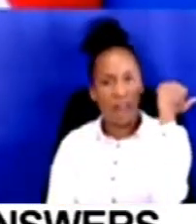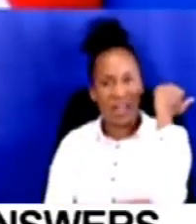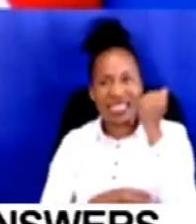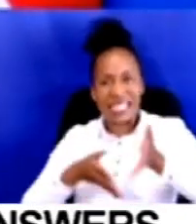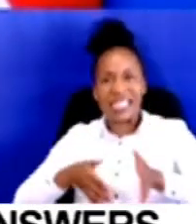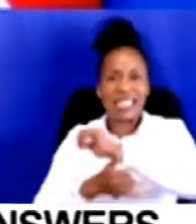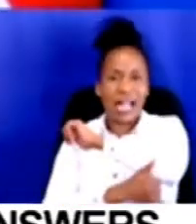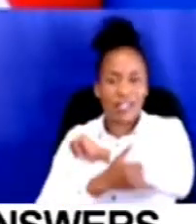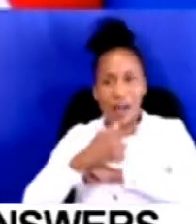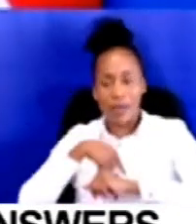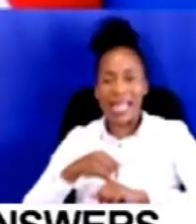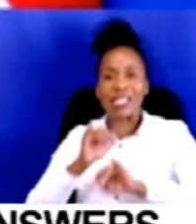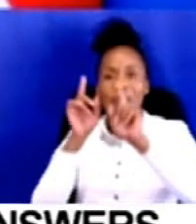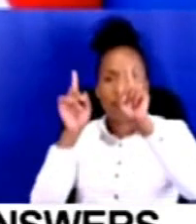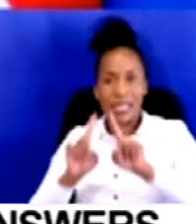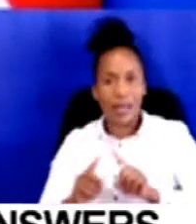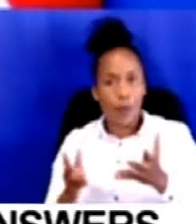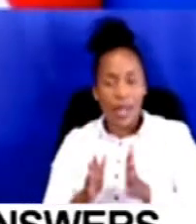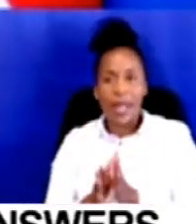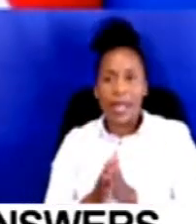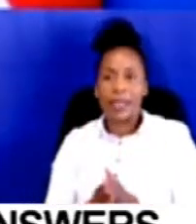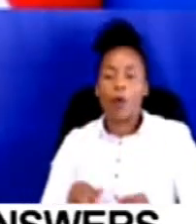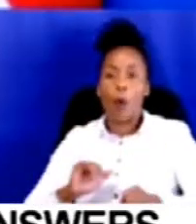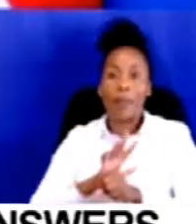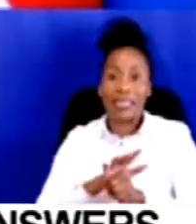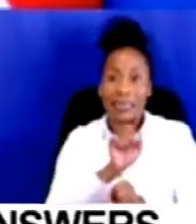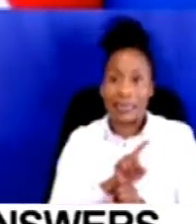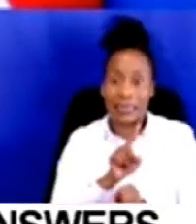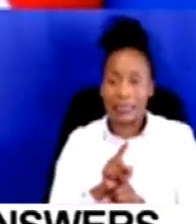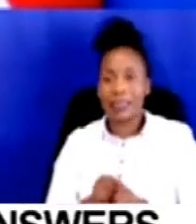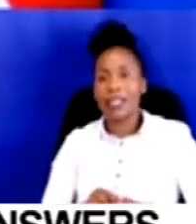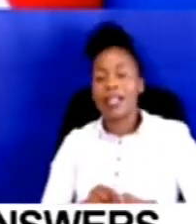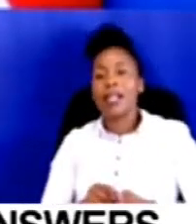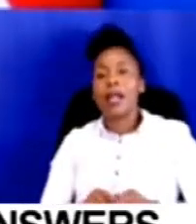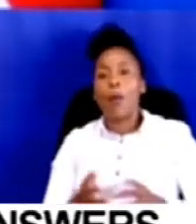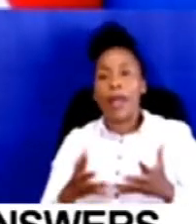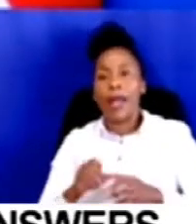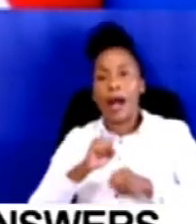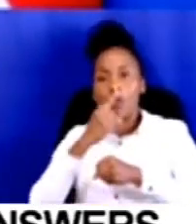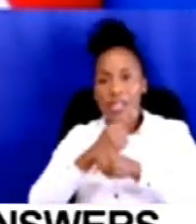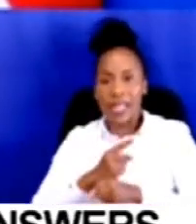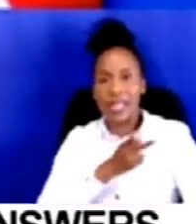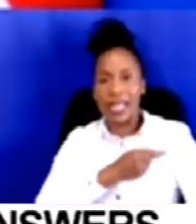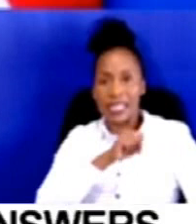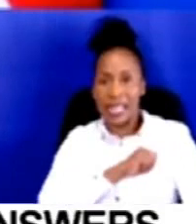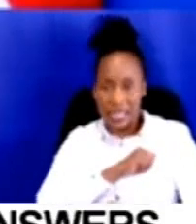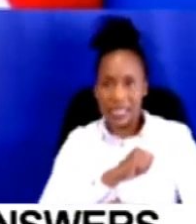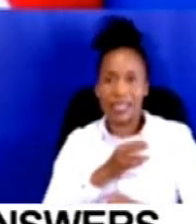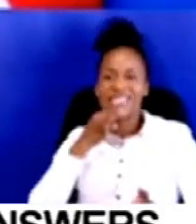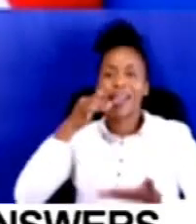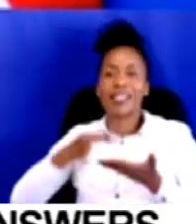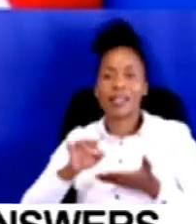the affected communities of Gauteng and KwaZulu-Natal, suggests that we must